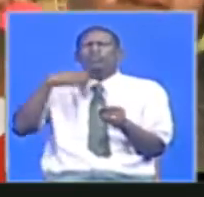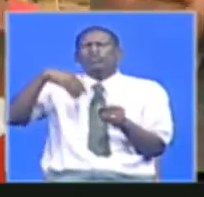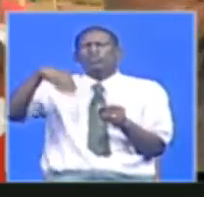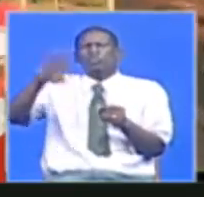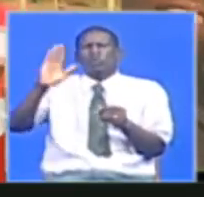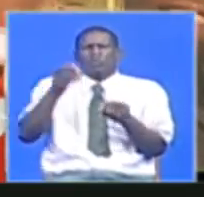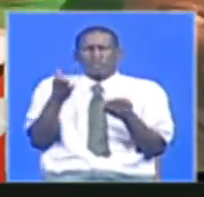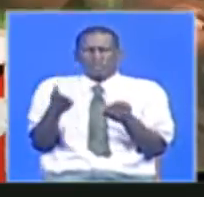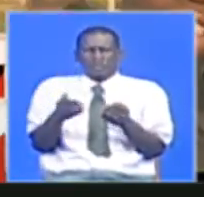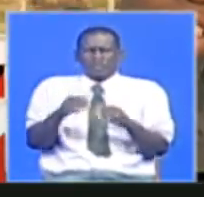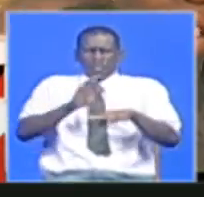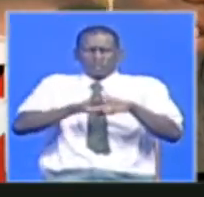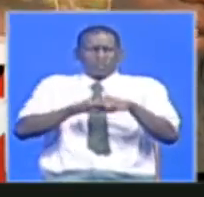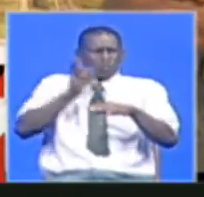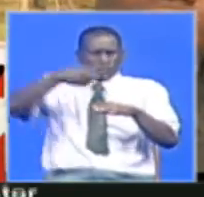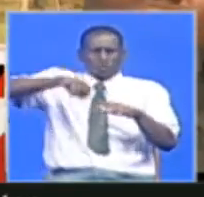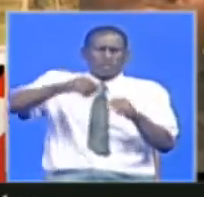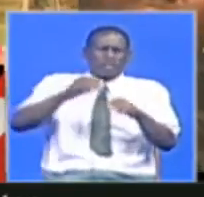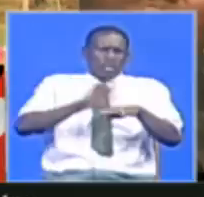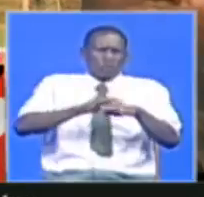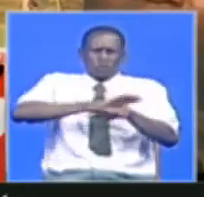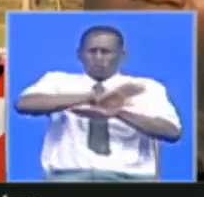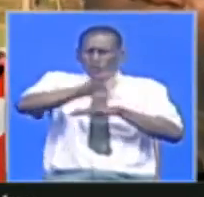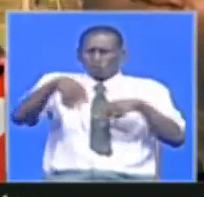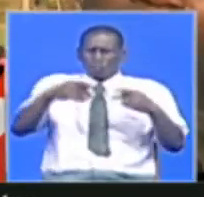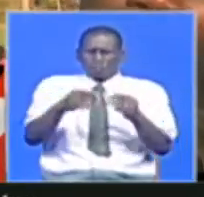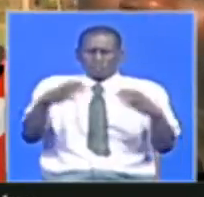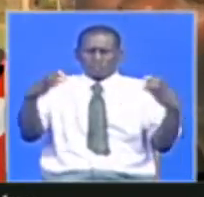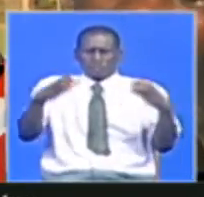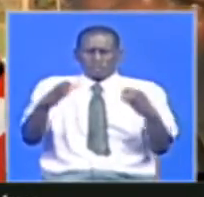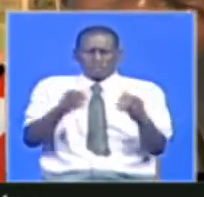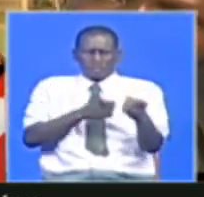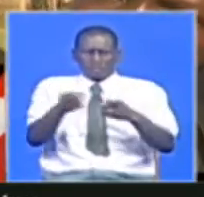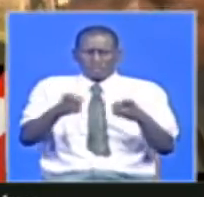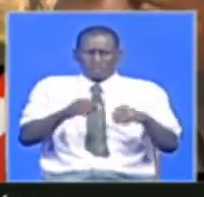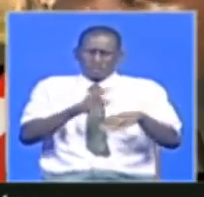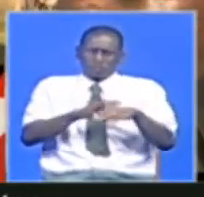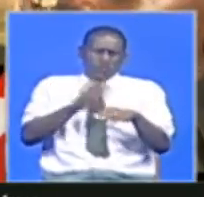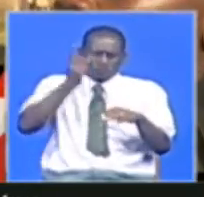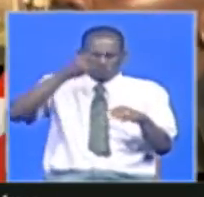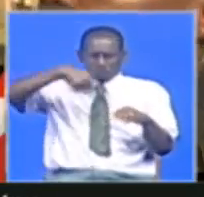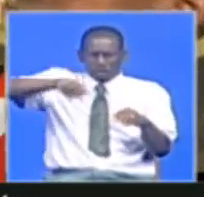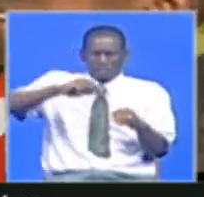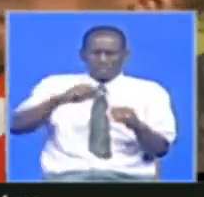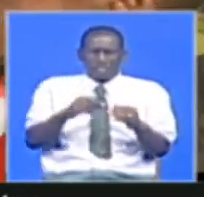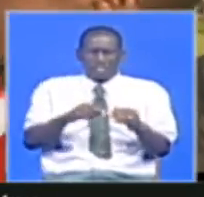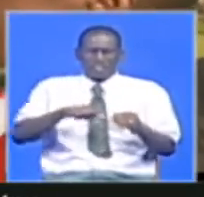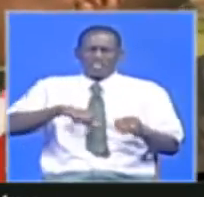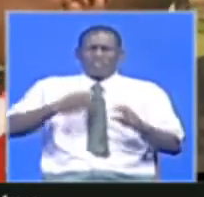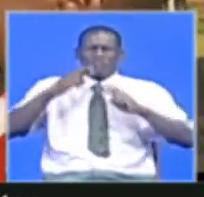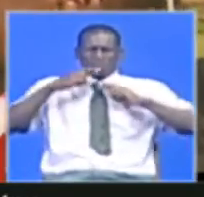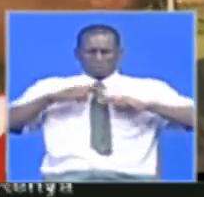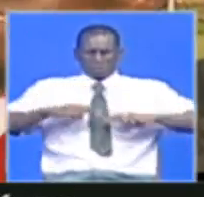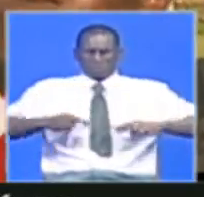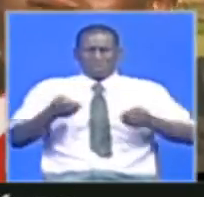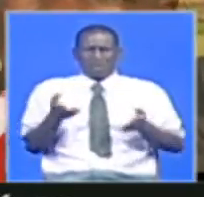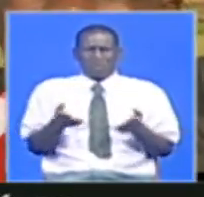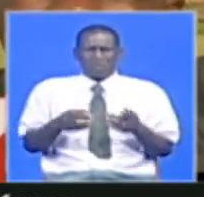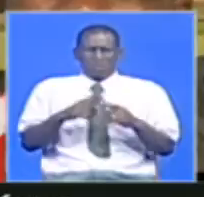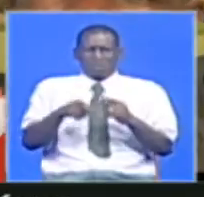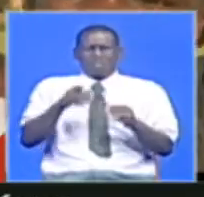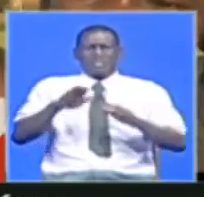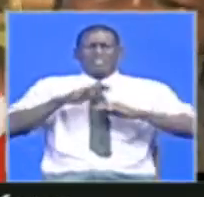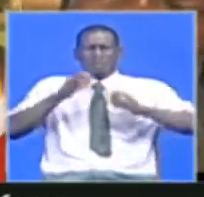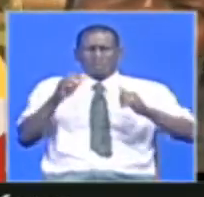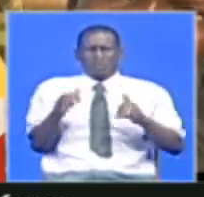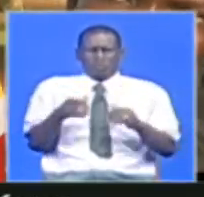It's good for us, for everybody, even myself and the team and management. I think they feel relieved, but that's not enough. We